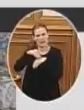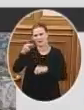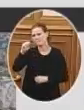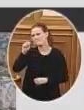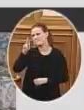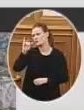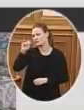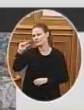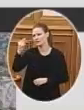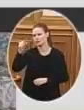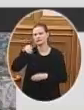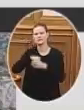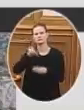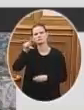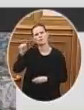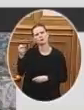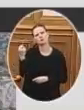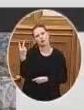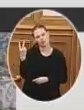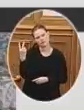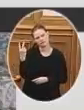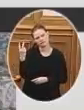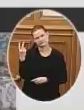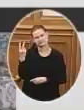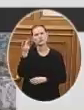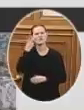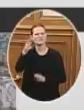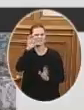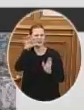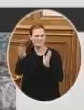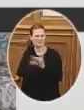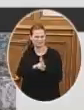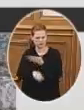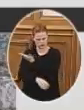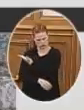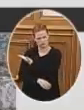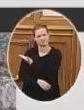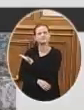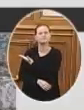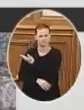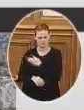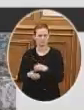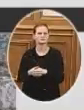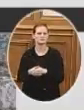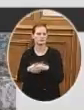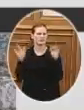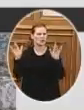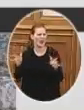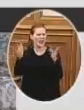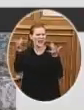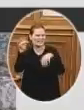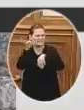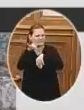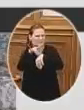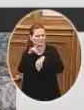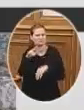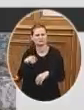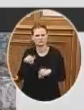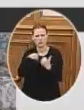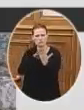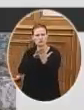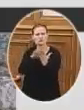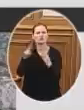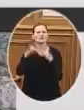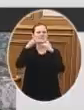in 2012. So the image on the screen shows the sort of approach, a light touch approach to the Marina Green, using tents